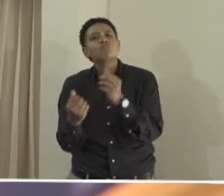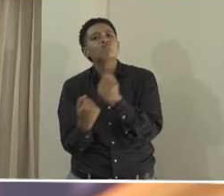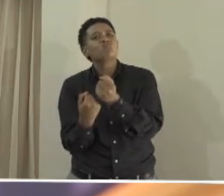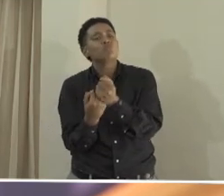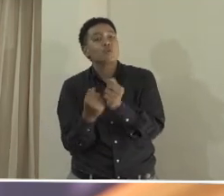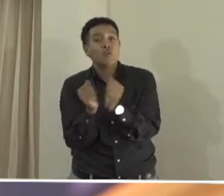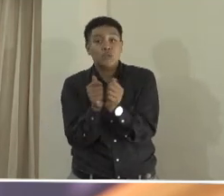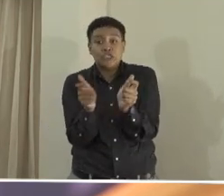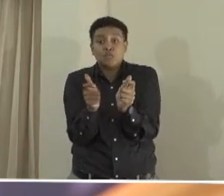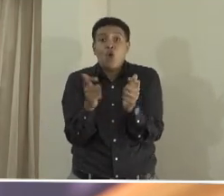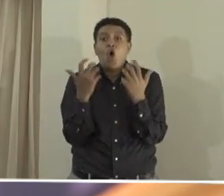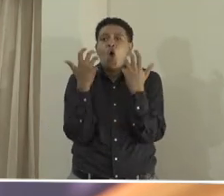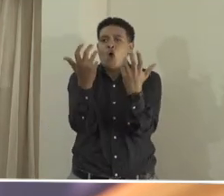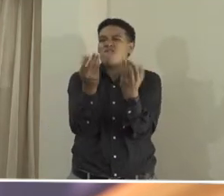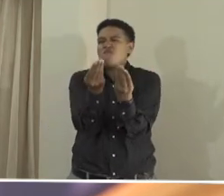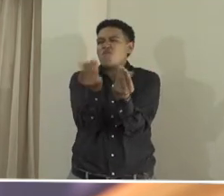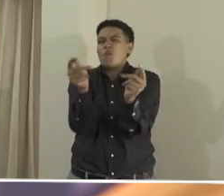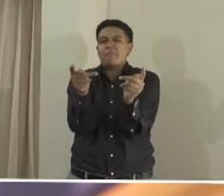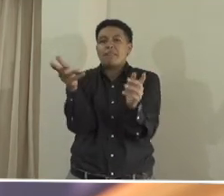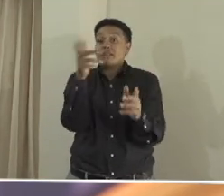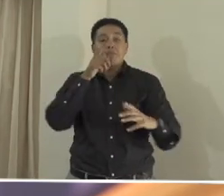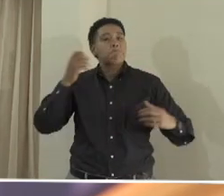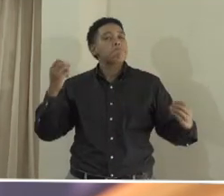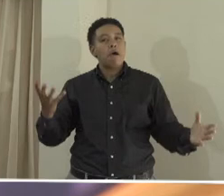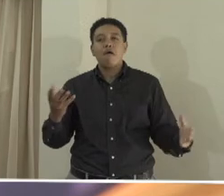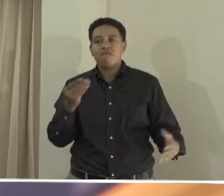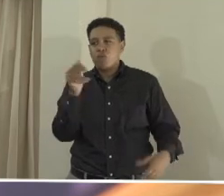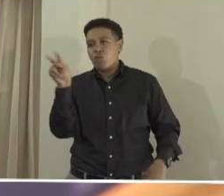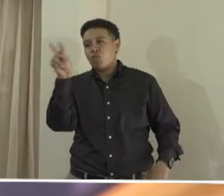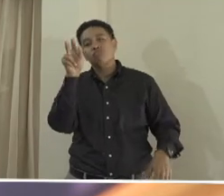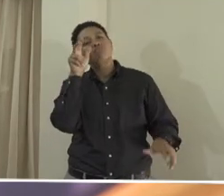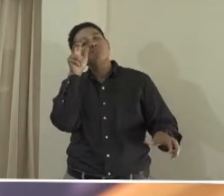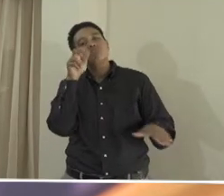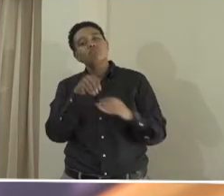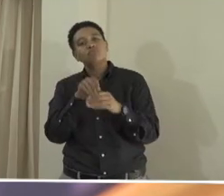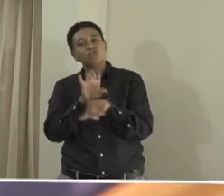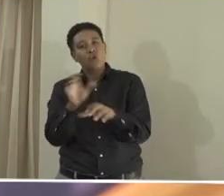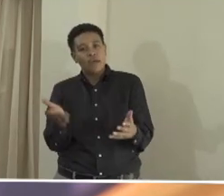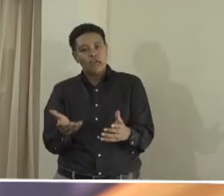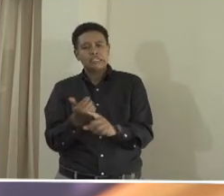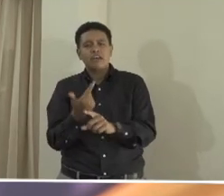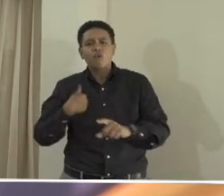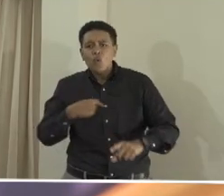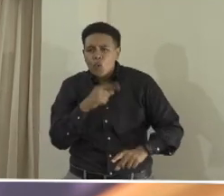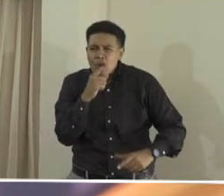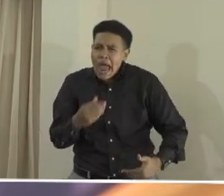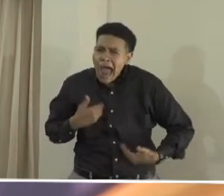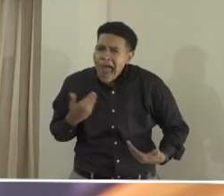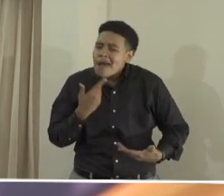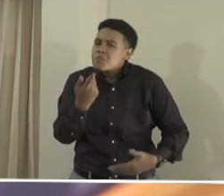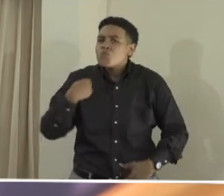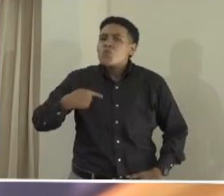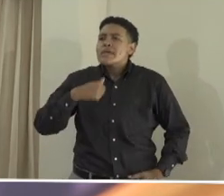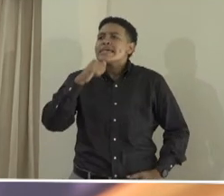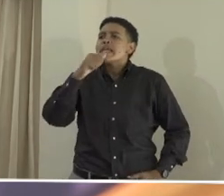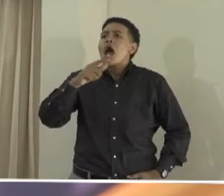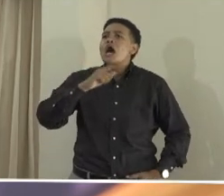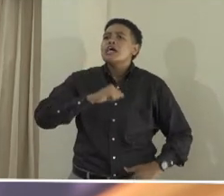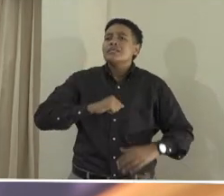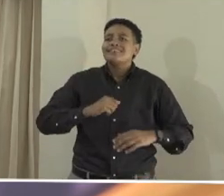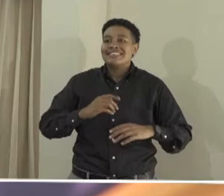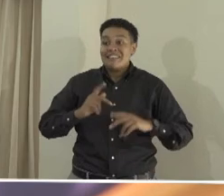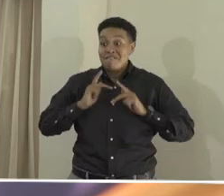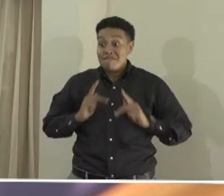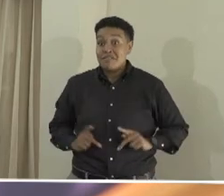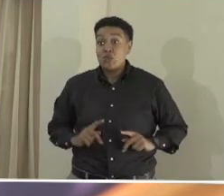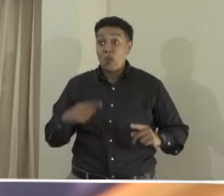small audience this morning, we are happy that we are not restricted to the physical